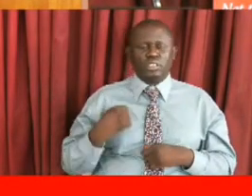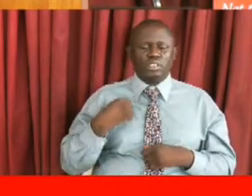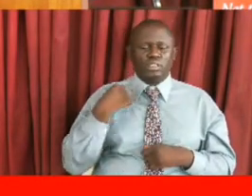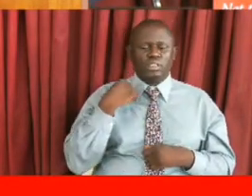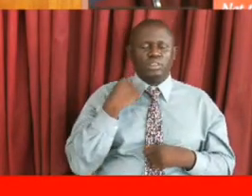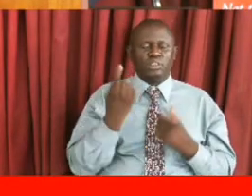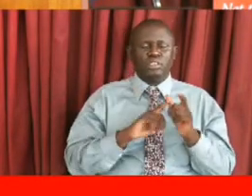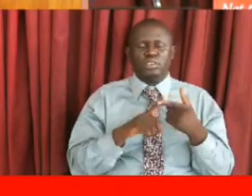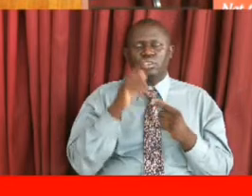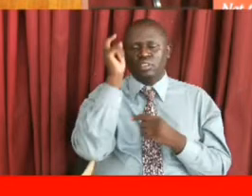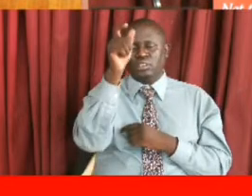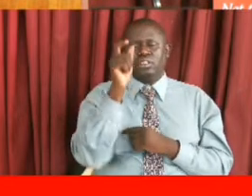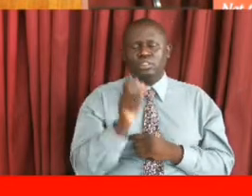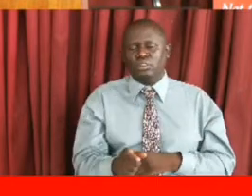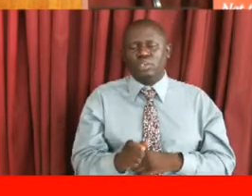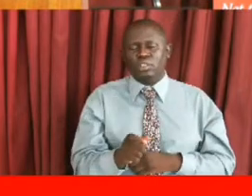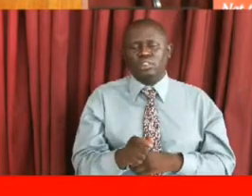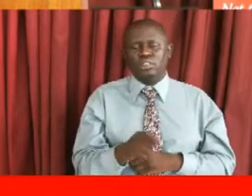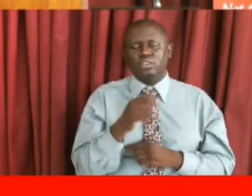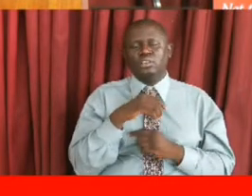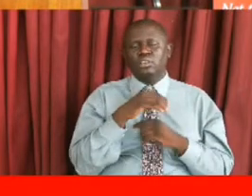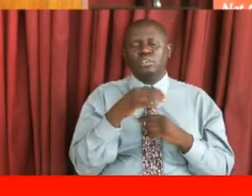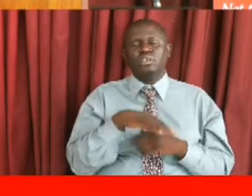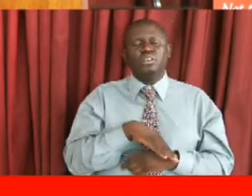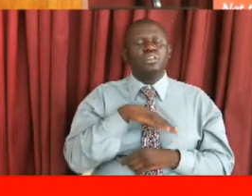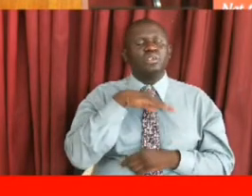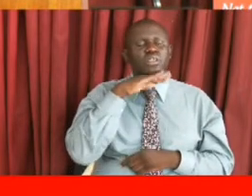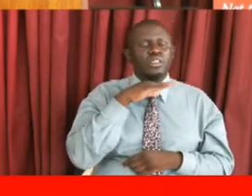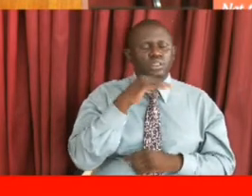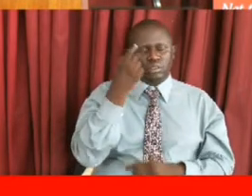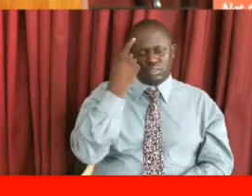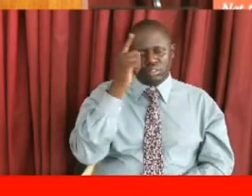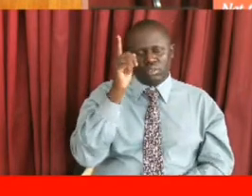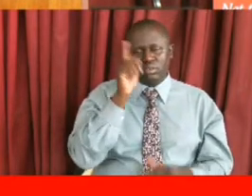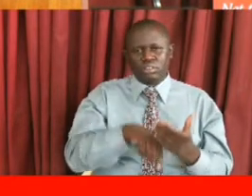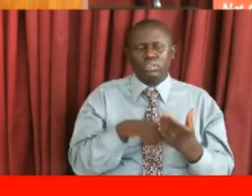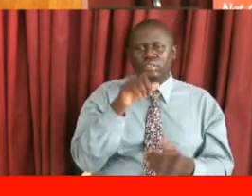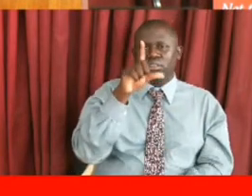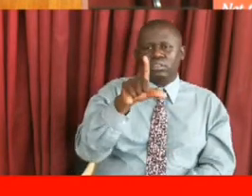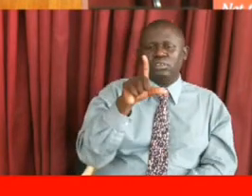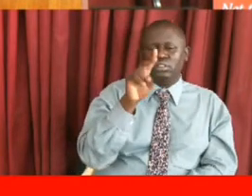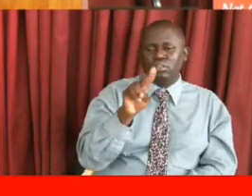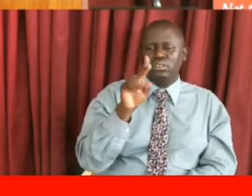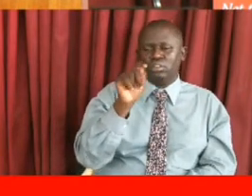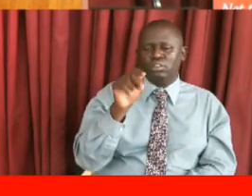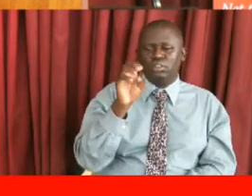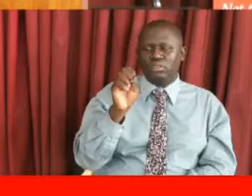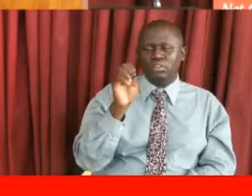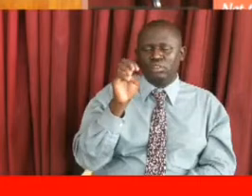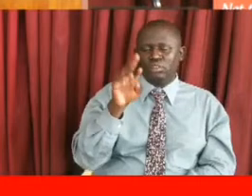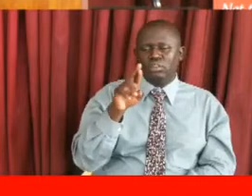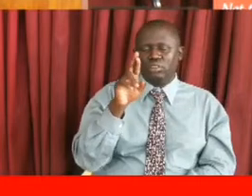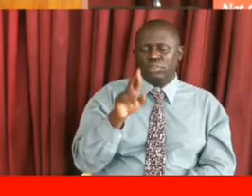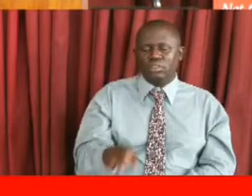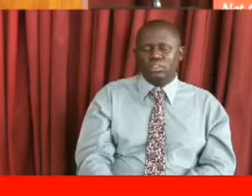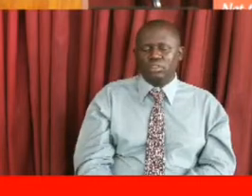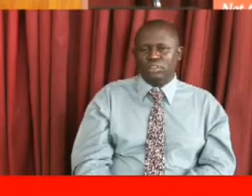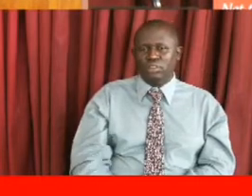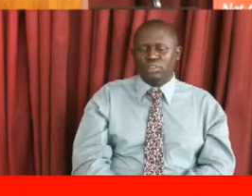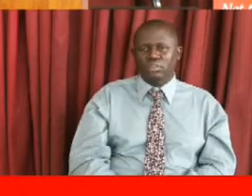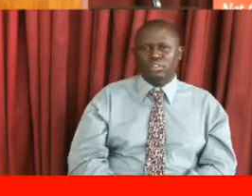Luther and goes on with somebody El called Wesley and when it lands in Wesley the word